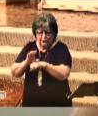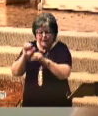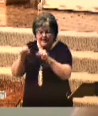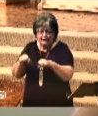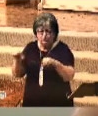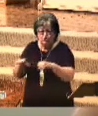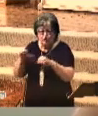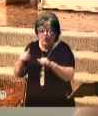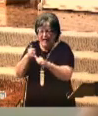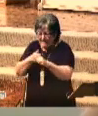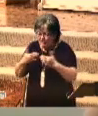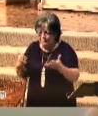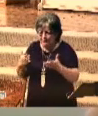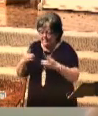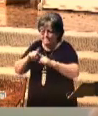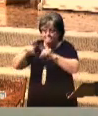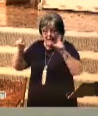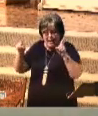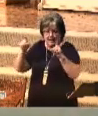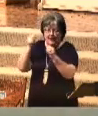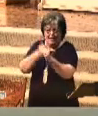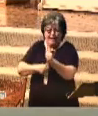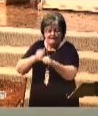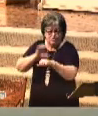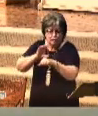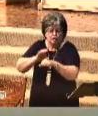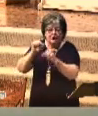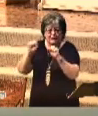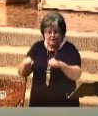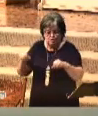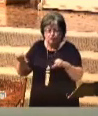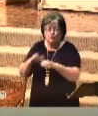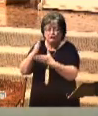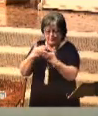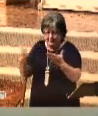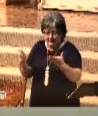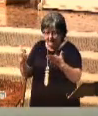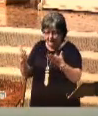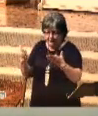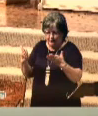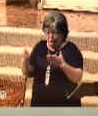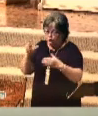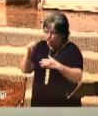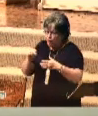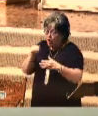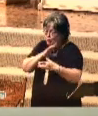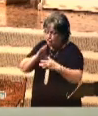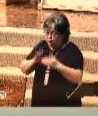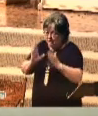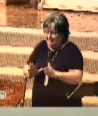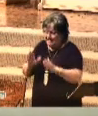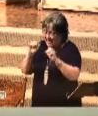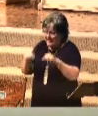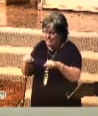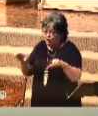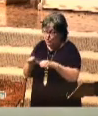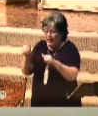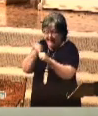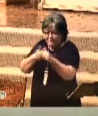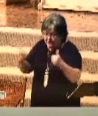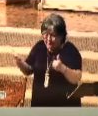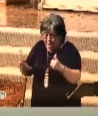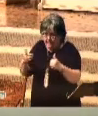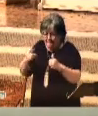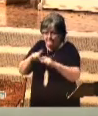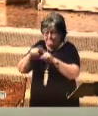every church can do something. And no Christian can do everything, but every Christian can do something.